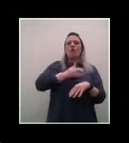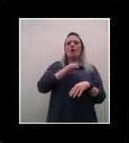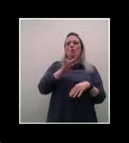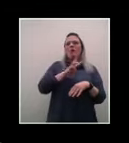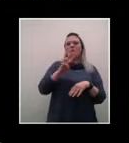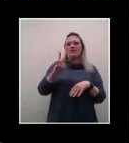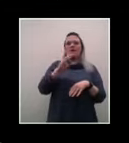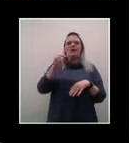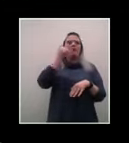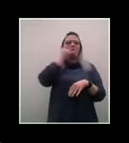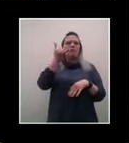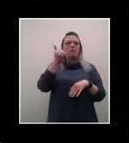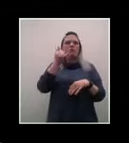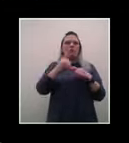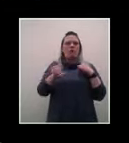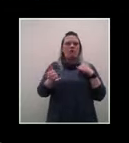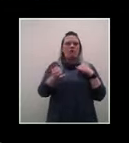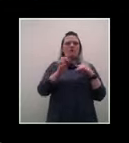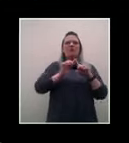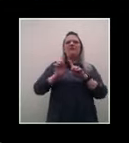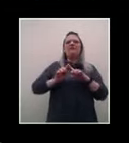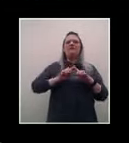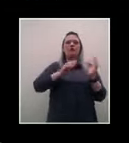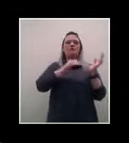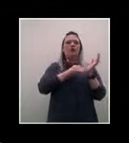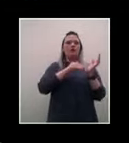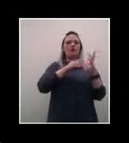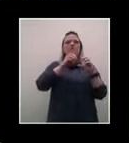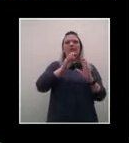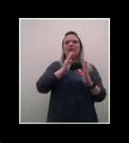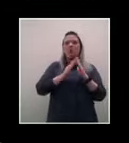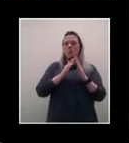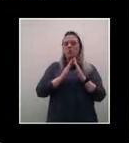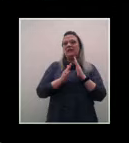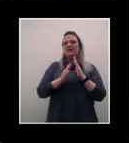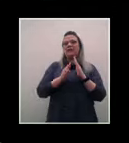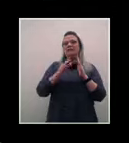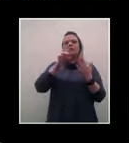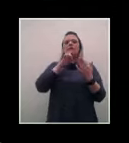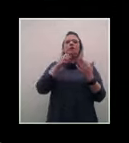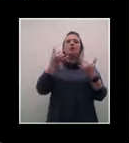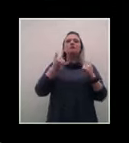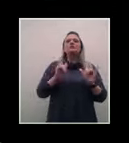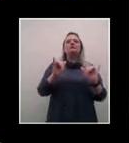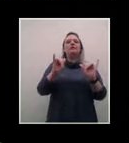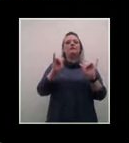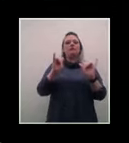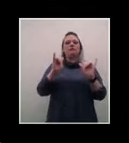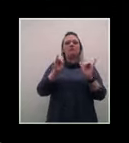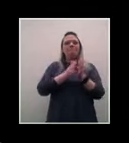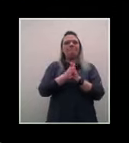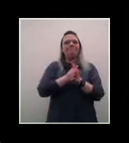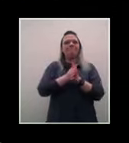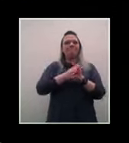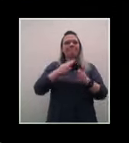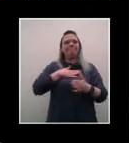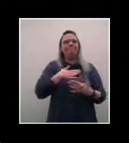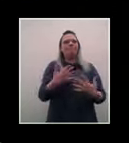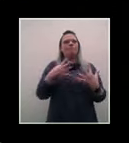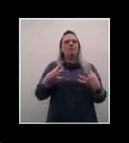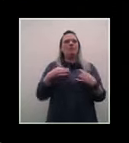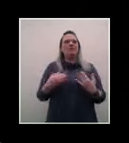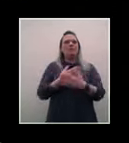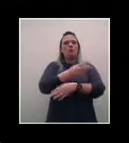in our hotline about different healthcare providers in our community that are still eager to accept new patients, and